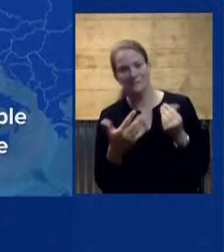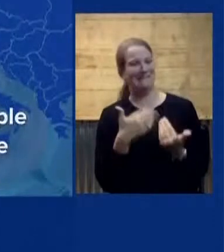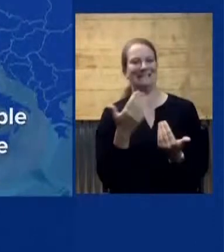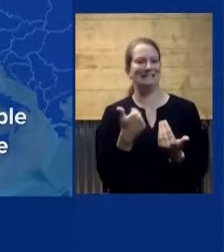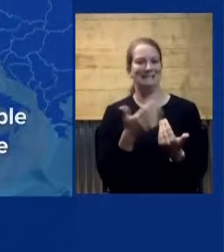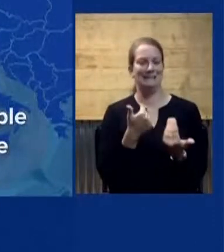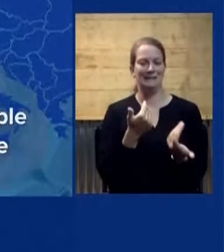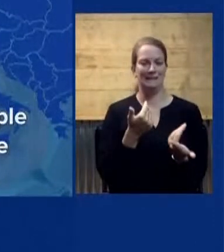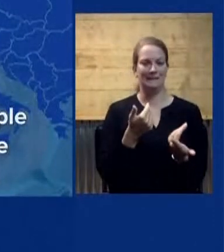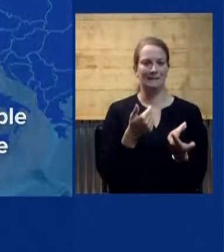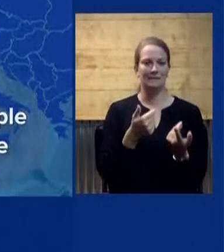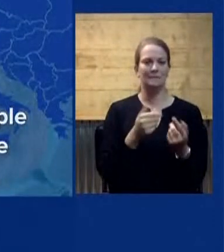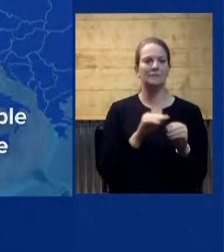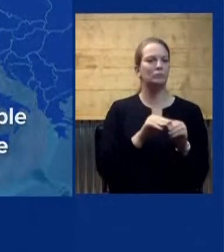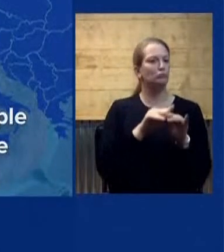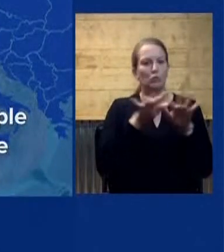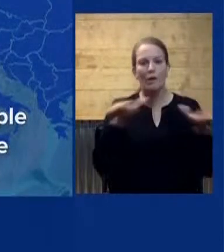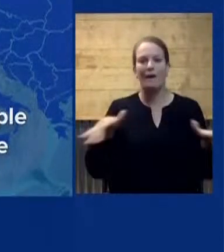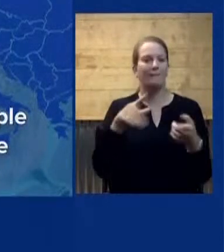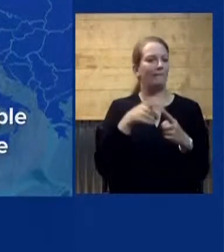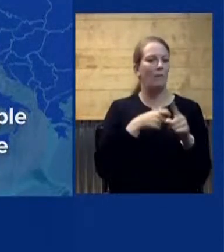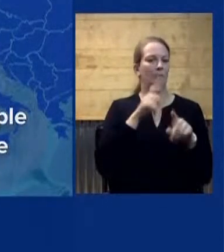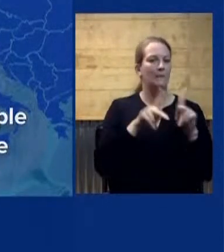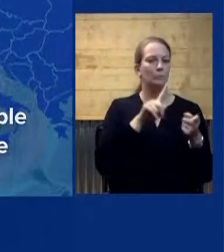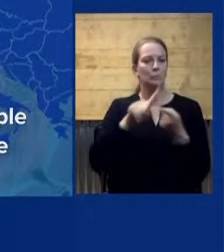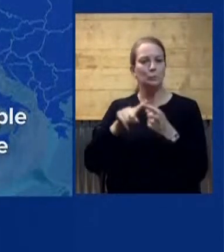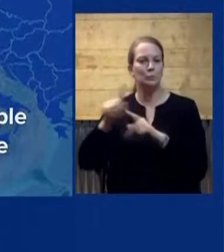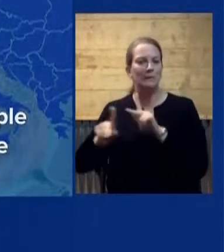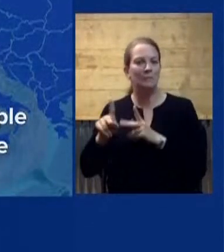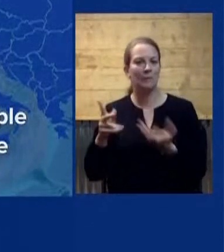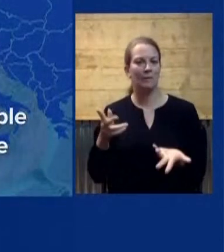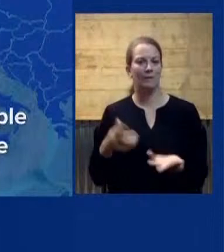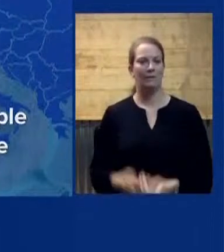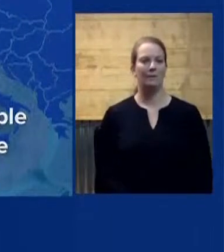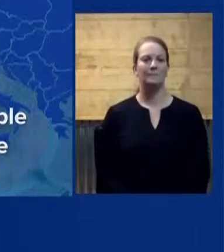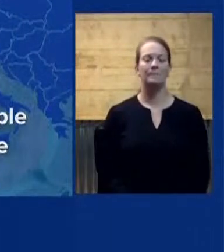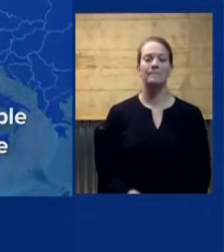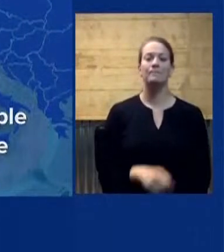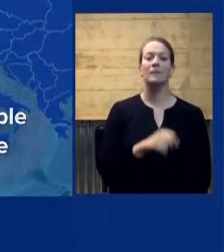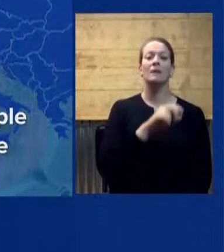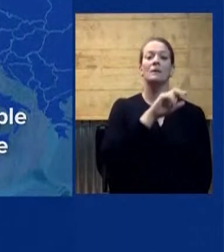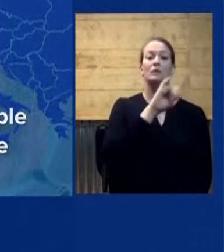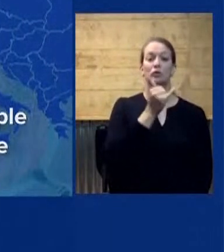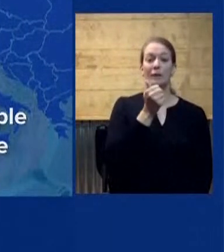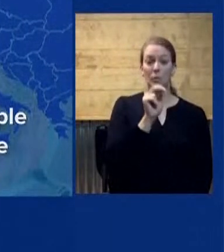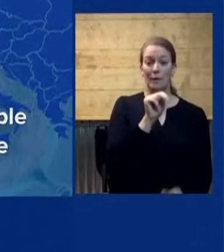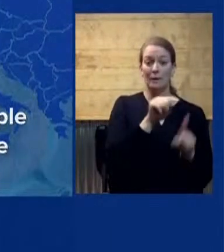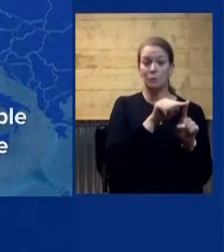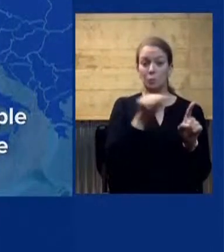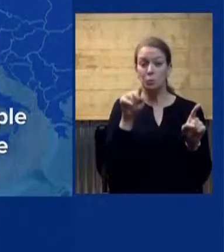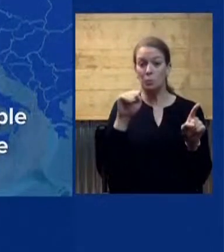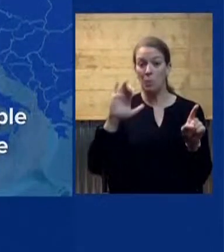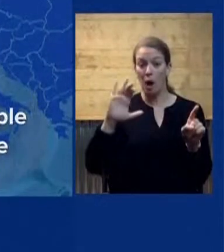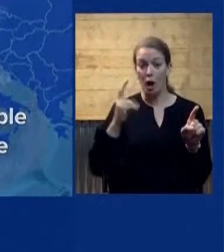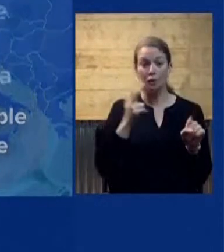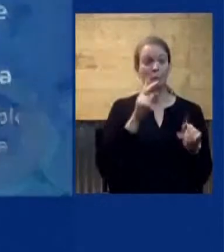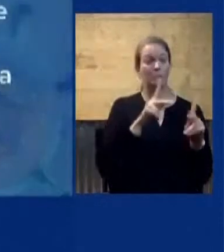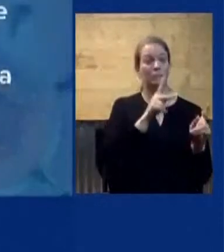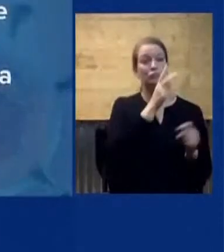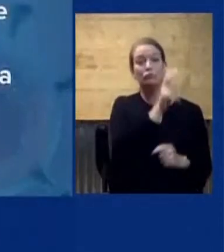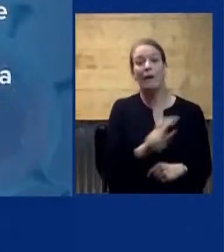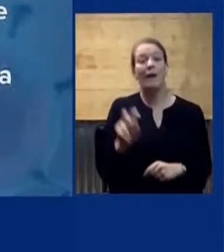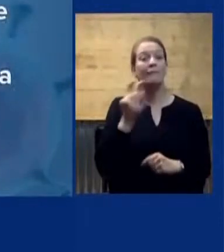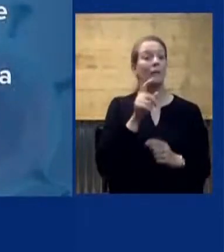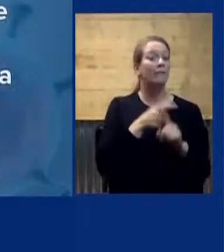happened. January, February, March, 3 million people came from Europe, and they brought the virus, and that's why New York